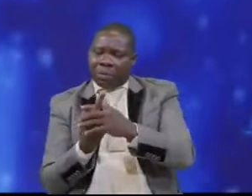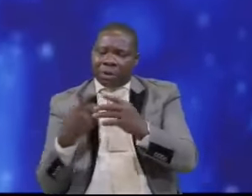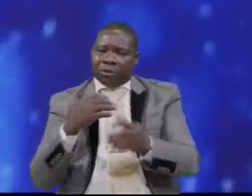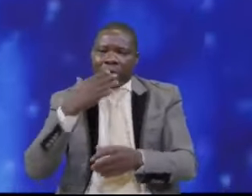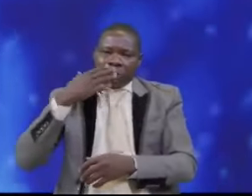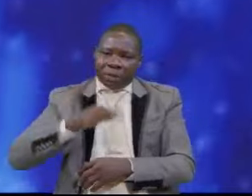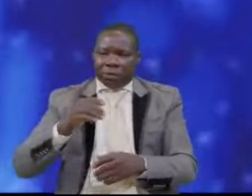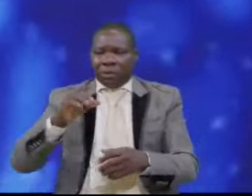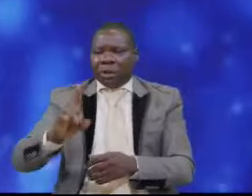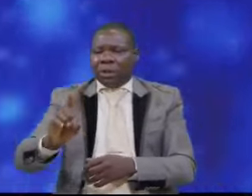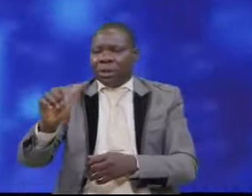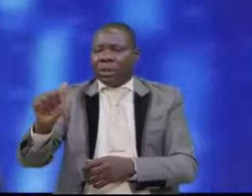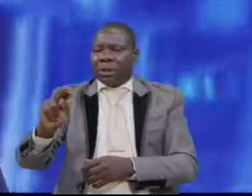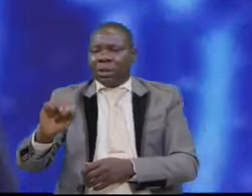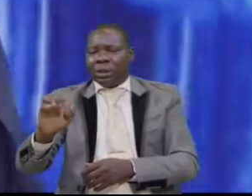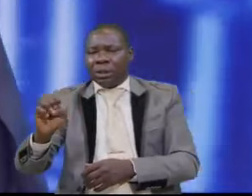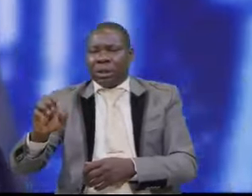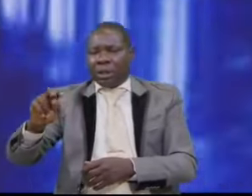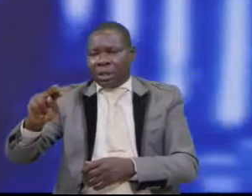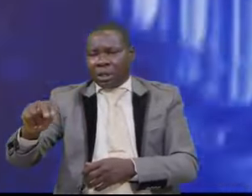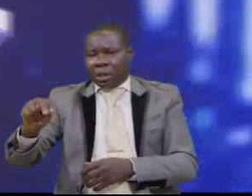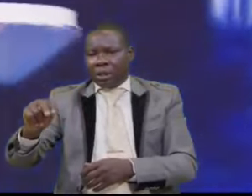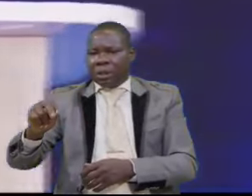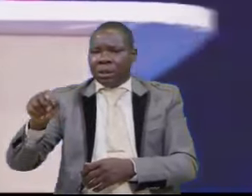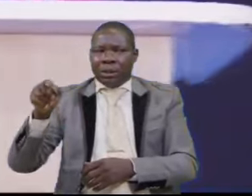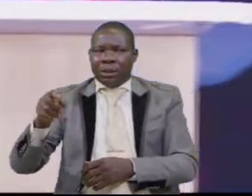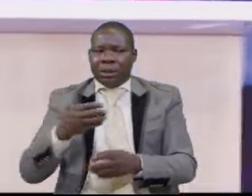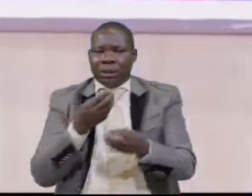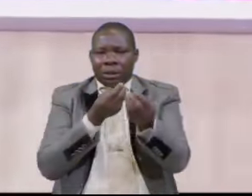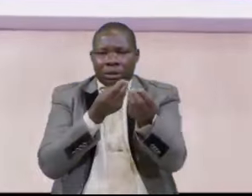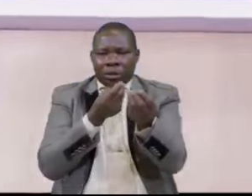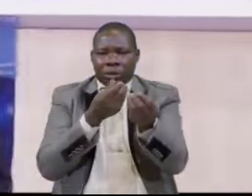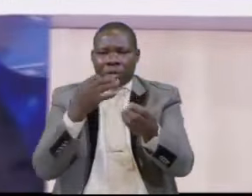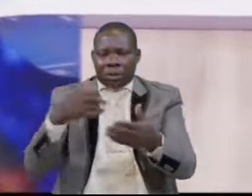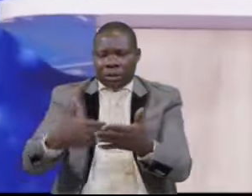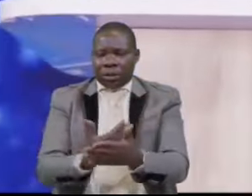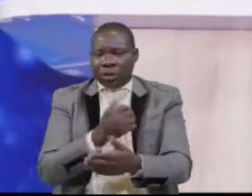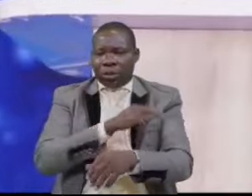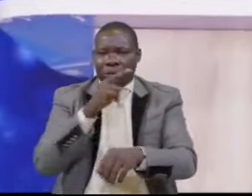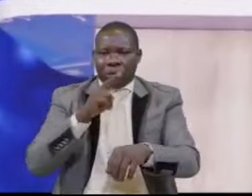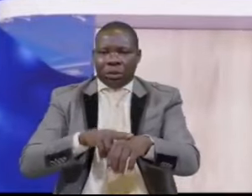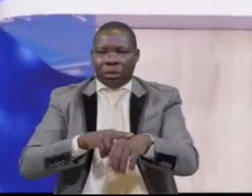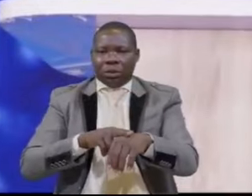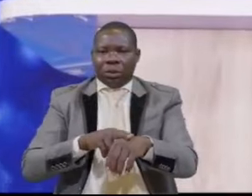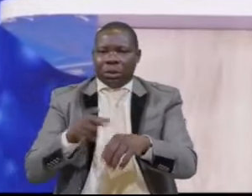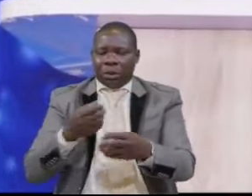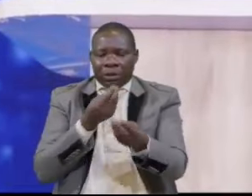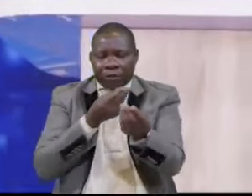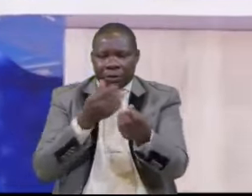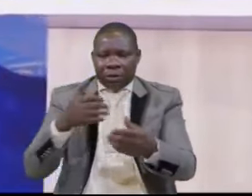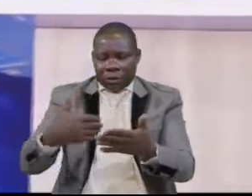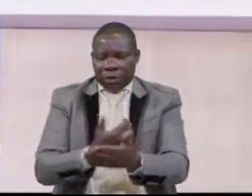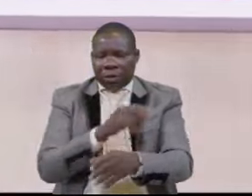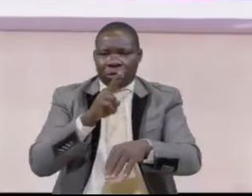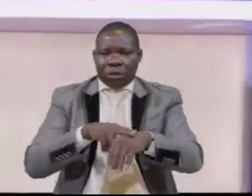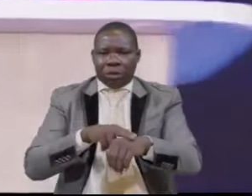and he nurtured the new nature. He nurtured the new nature. When you come to the Lord